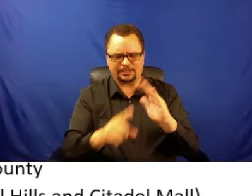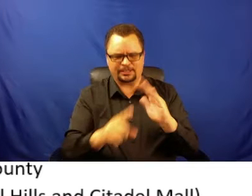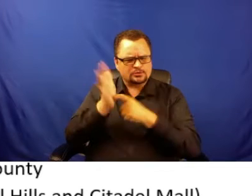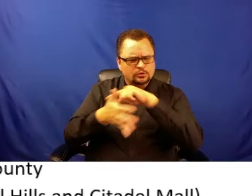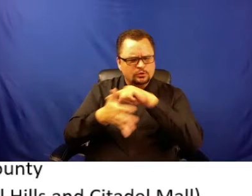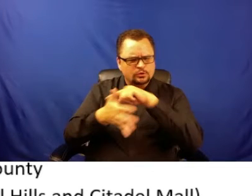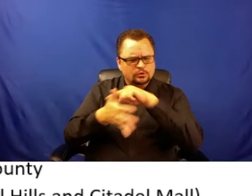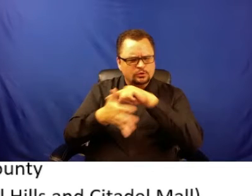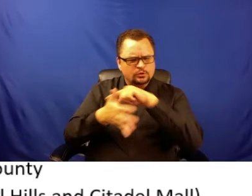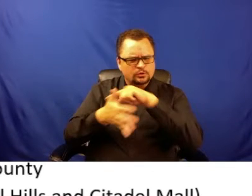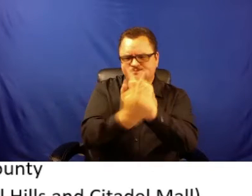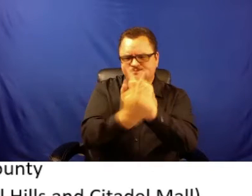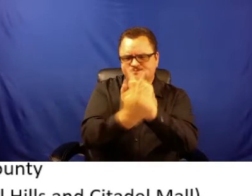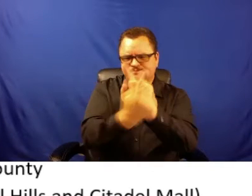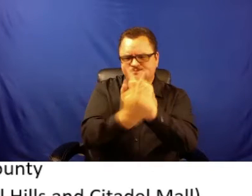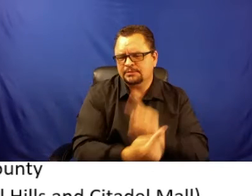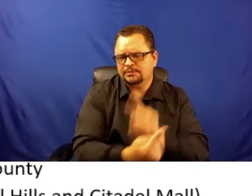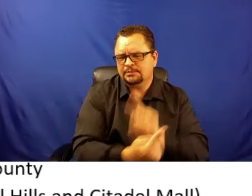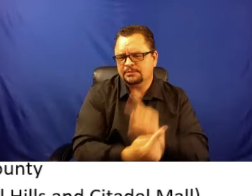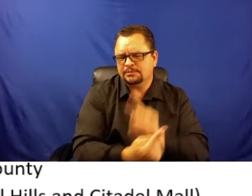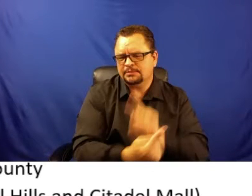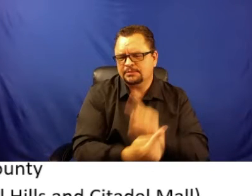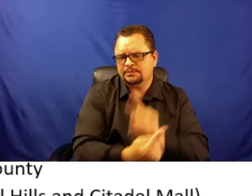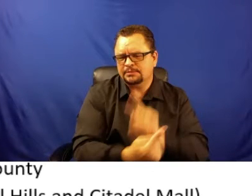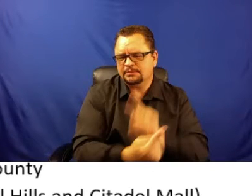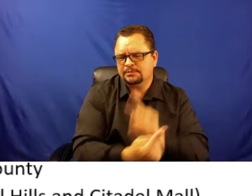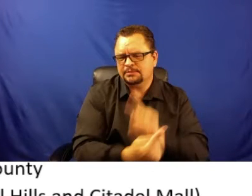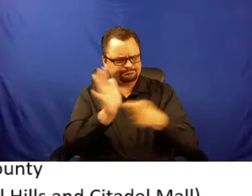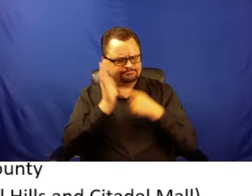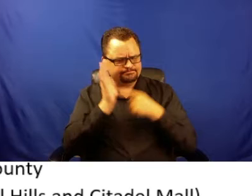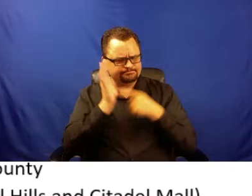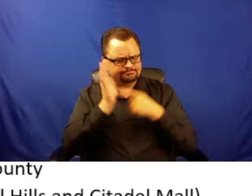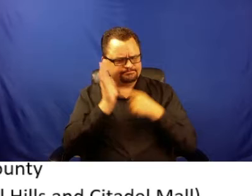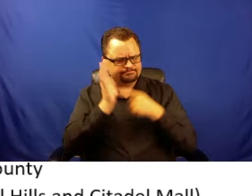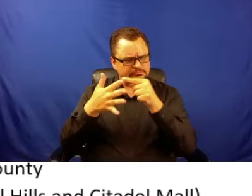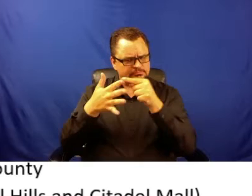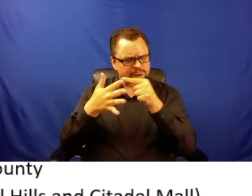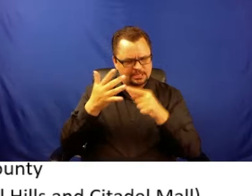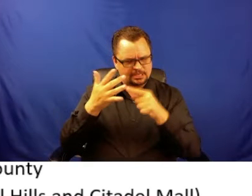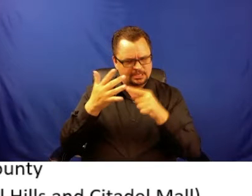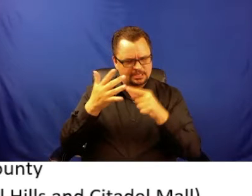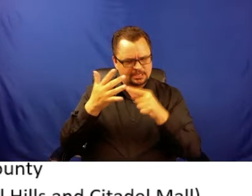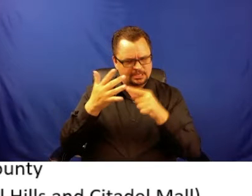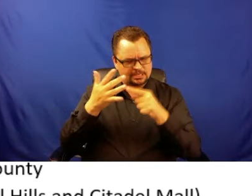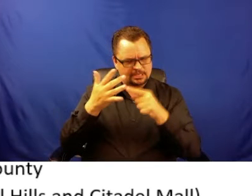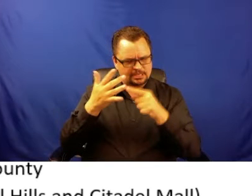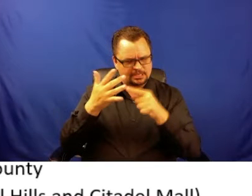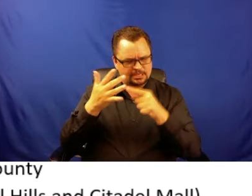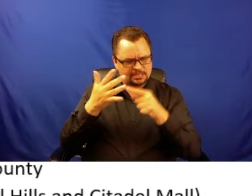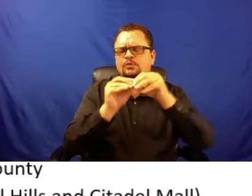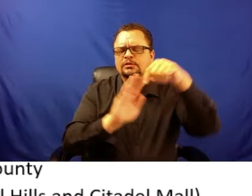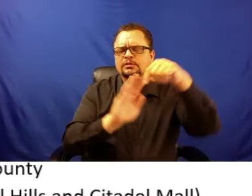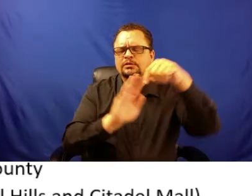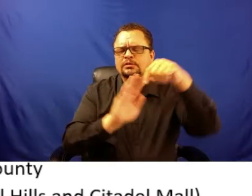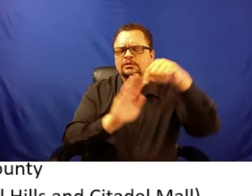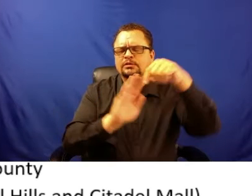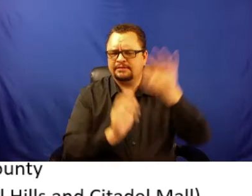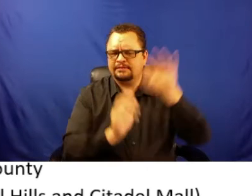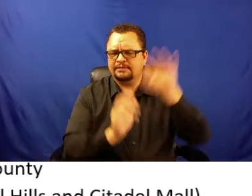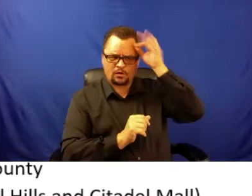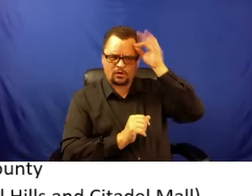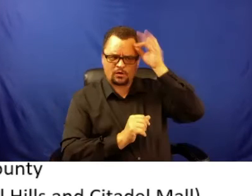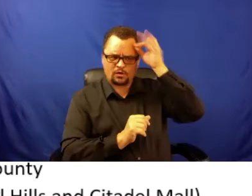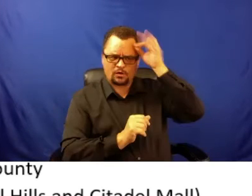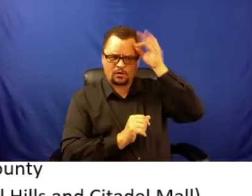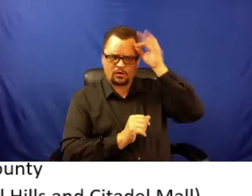to talk about, both on the federal level that has an impact in El Paso County, as well as the state level. So on the